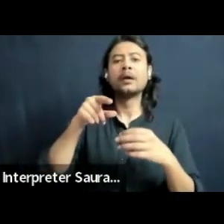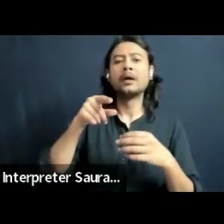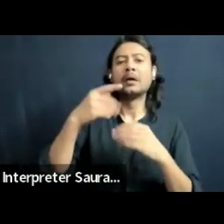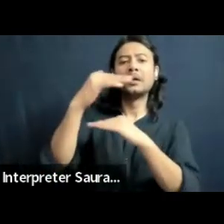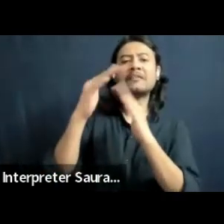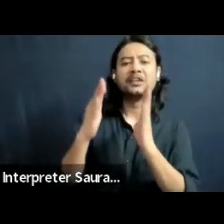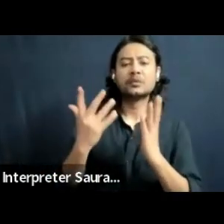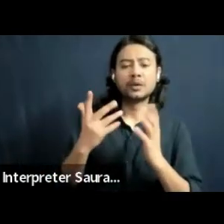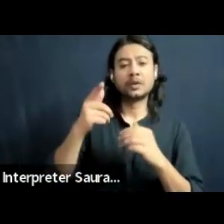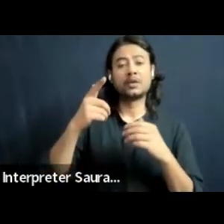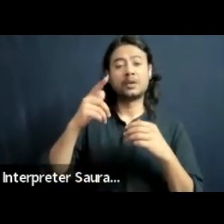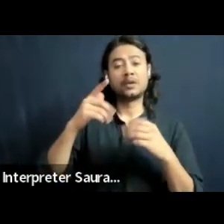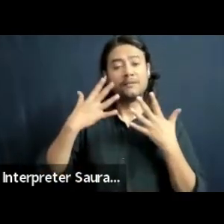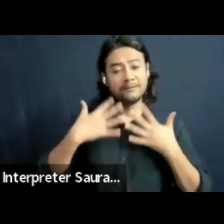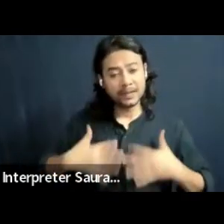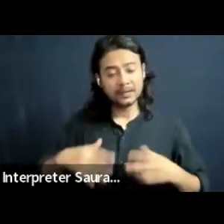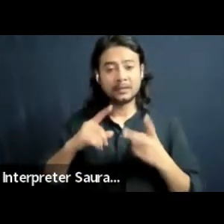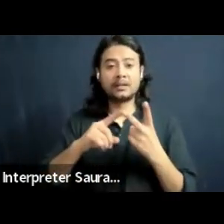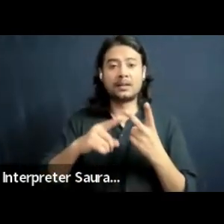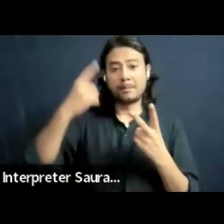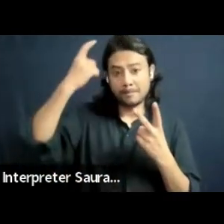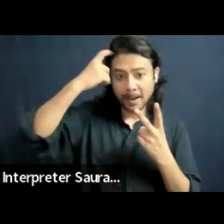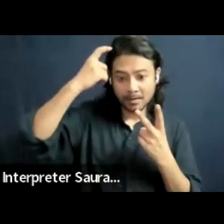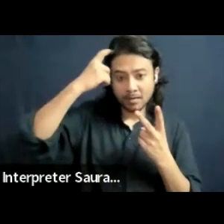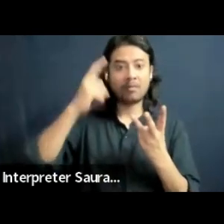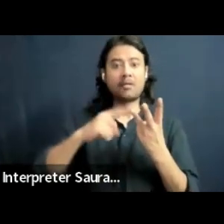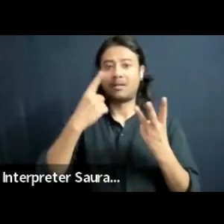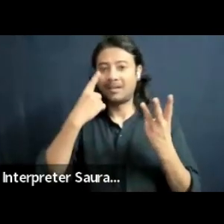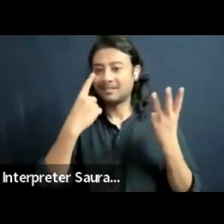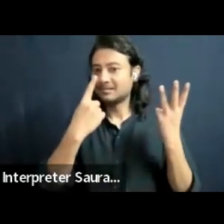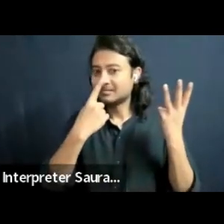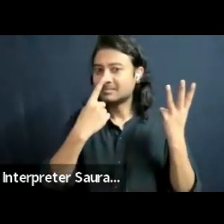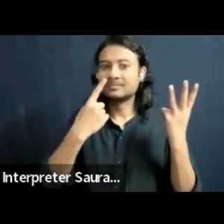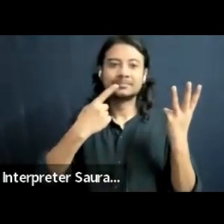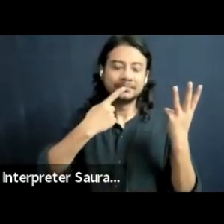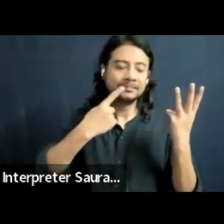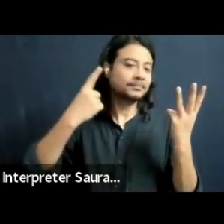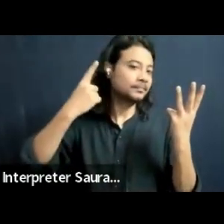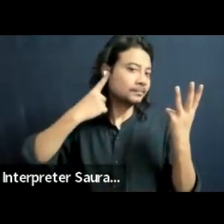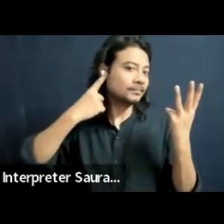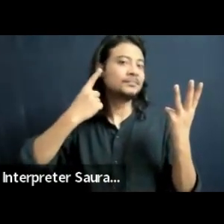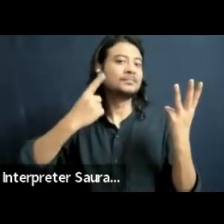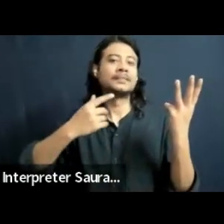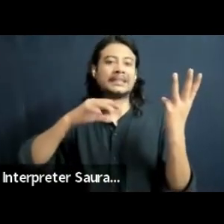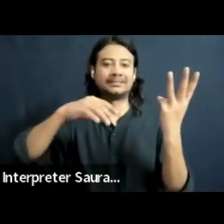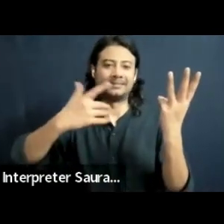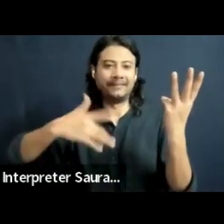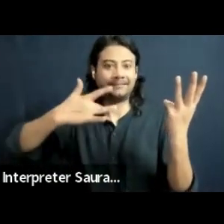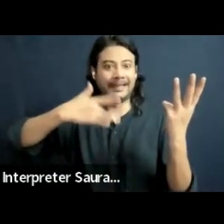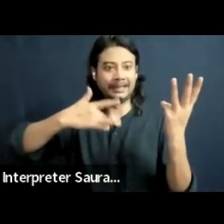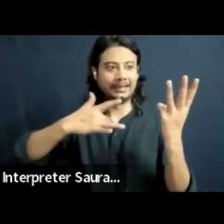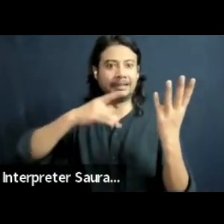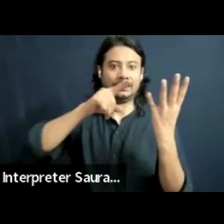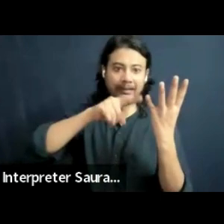mental, intellectual, or sensory impairments, which in interaction with various barriers may hinder